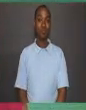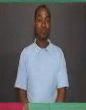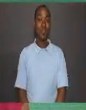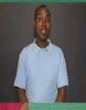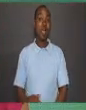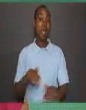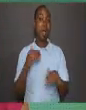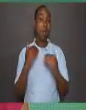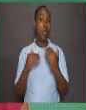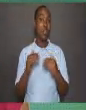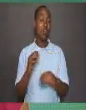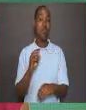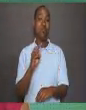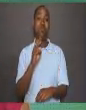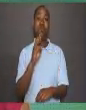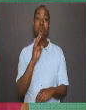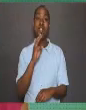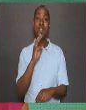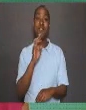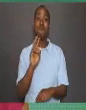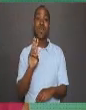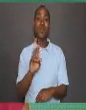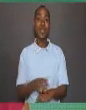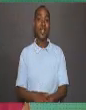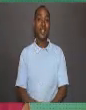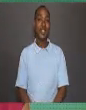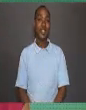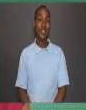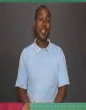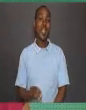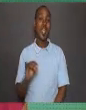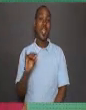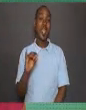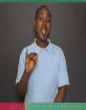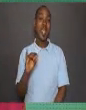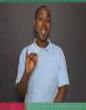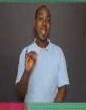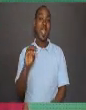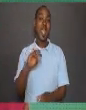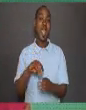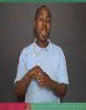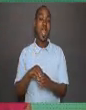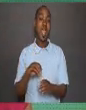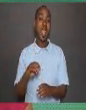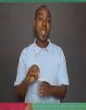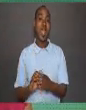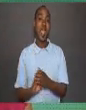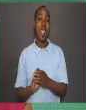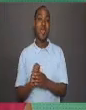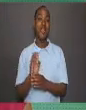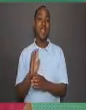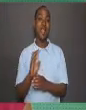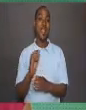The amount of water vapor in inhaled and exhaled air